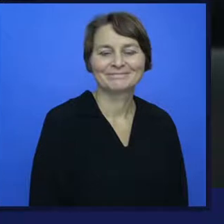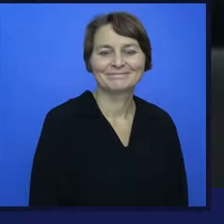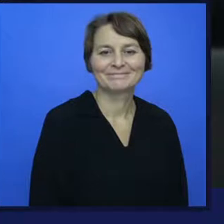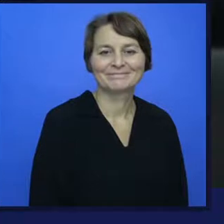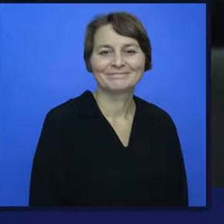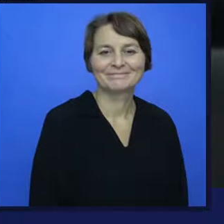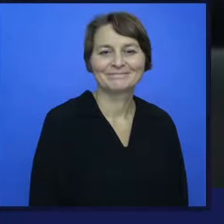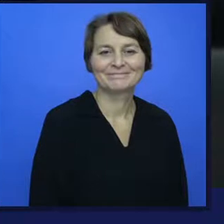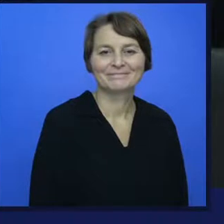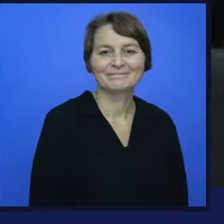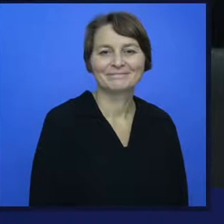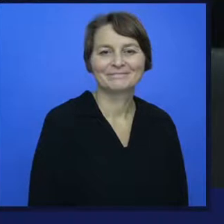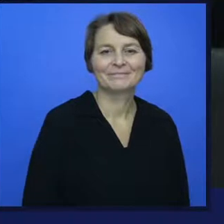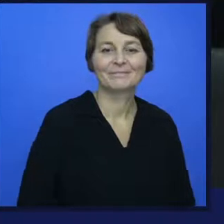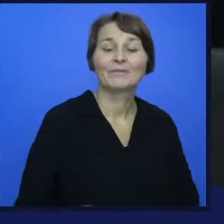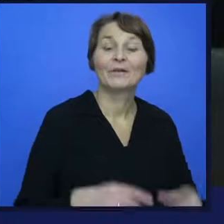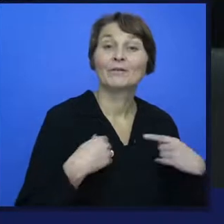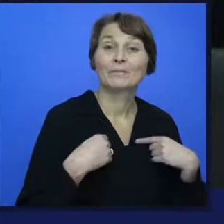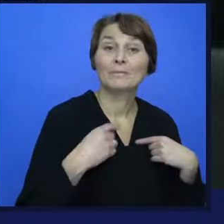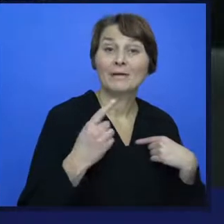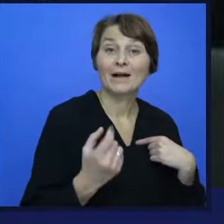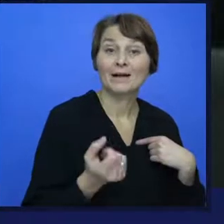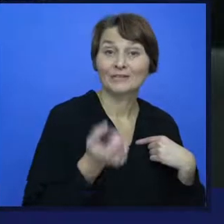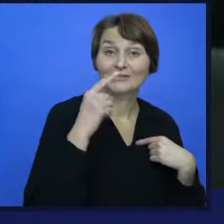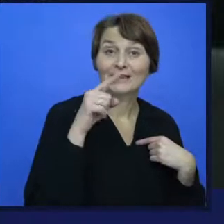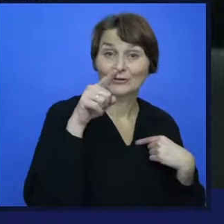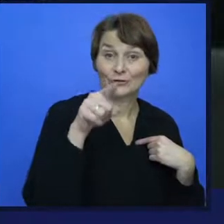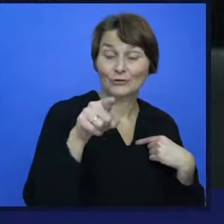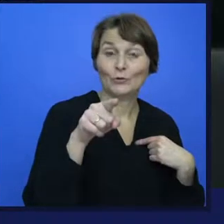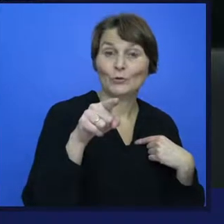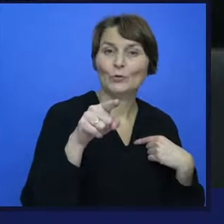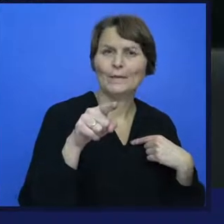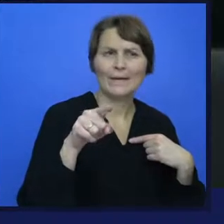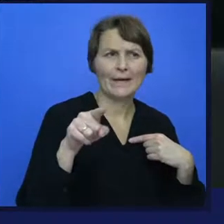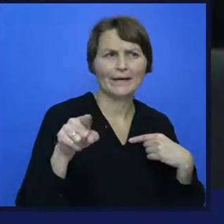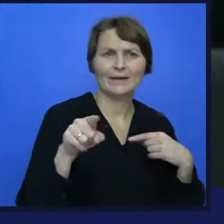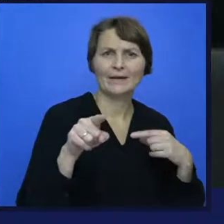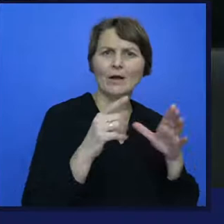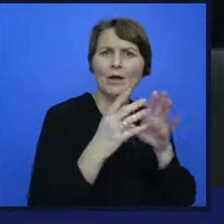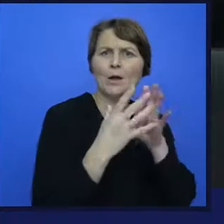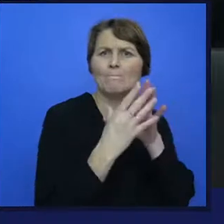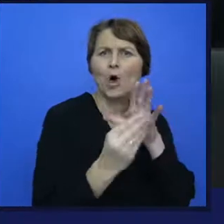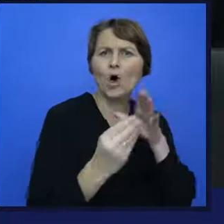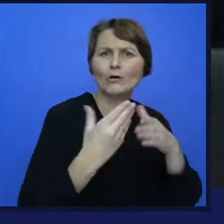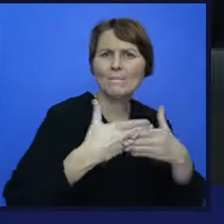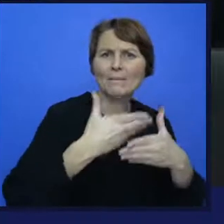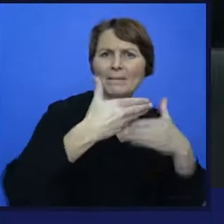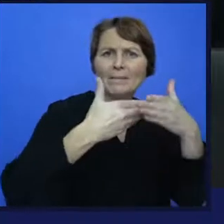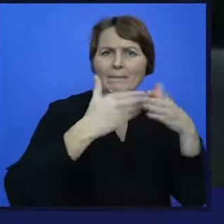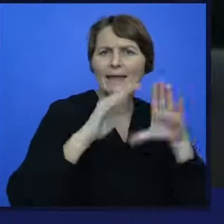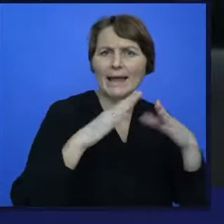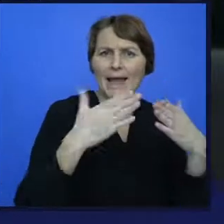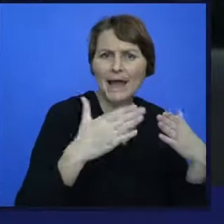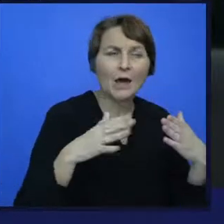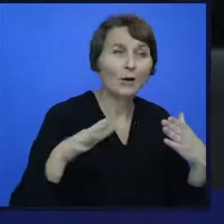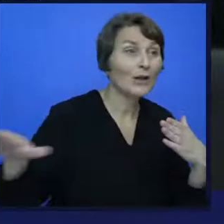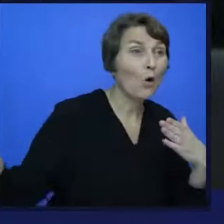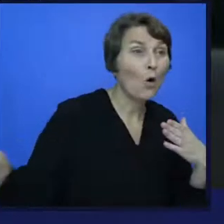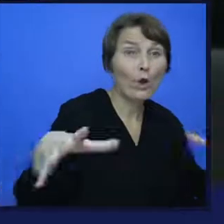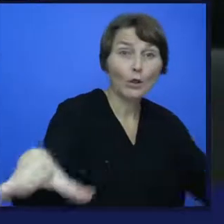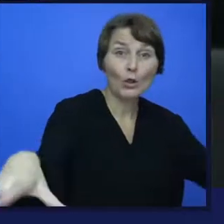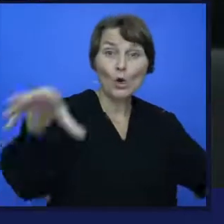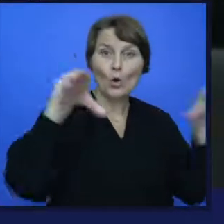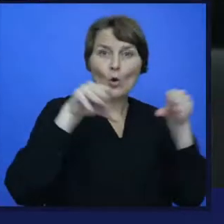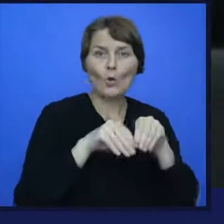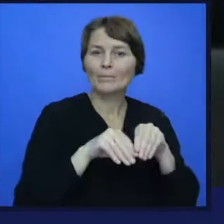do everything, you actually build a model, you split the model in multiple parts. So first you take a trigger that